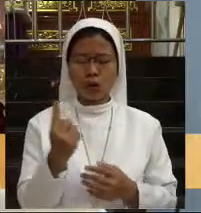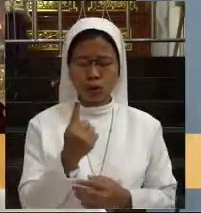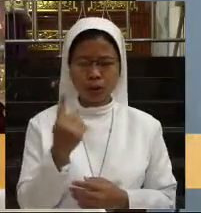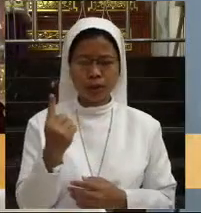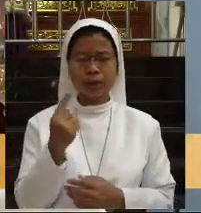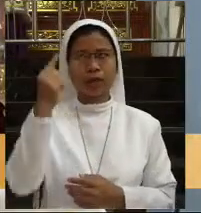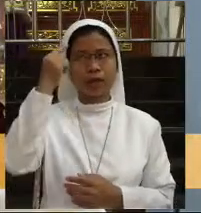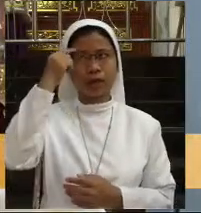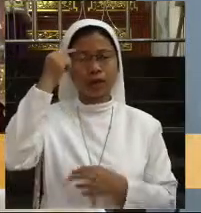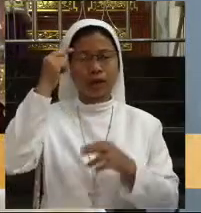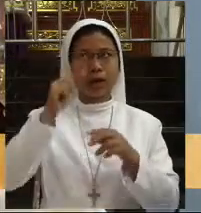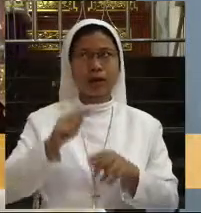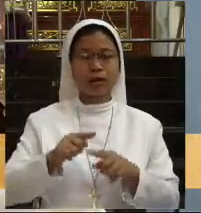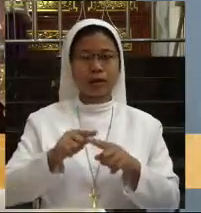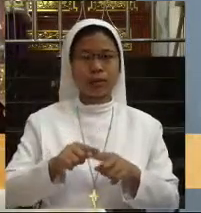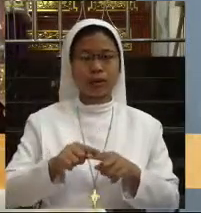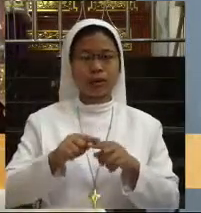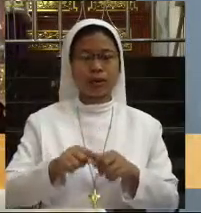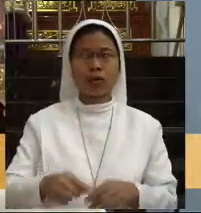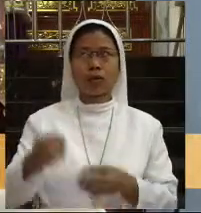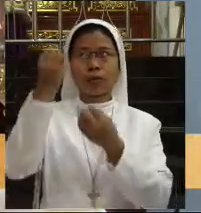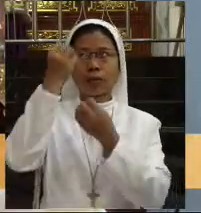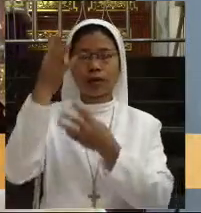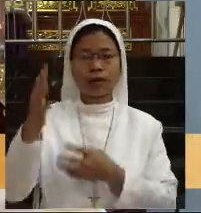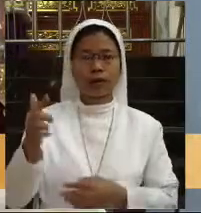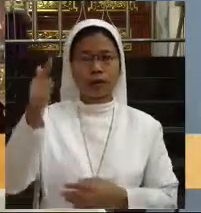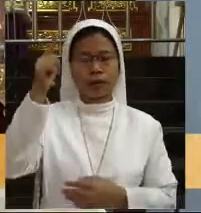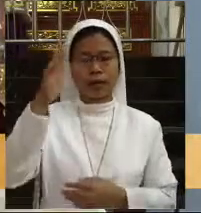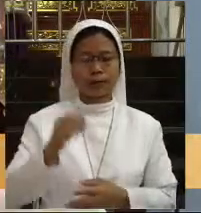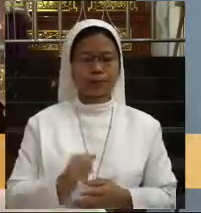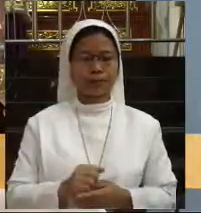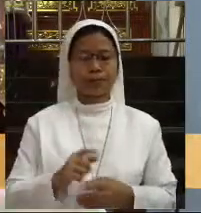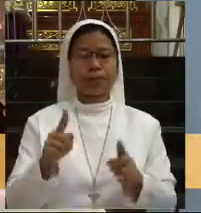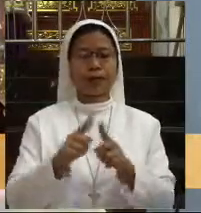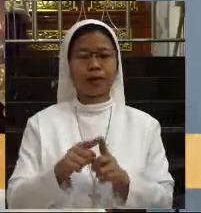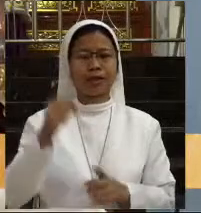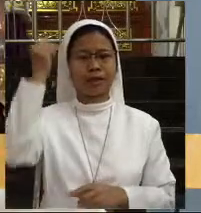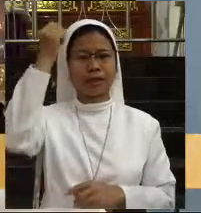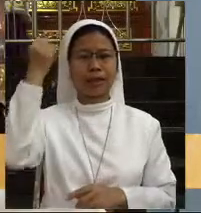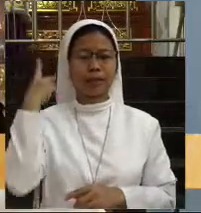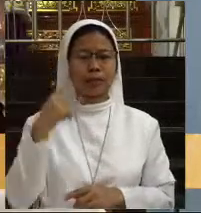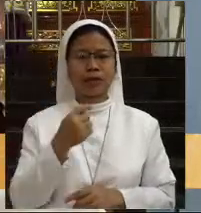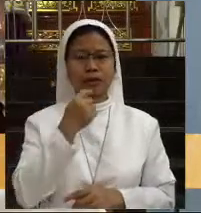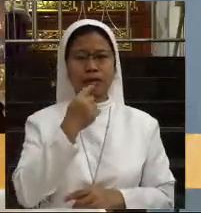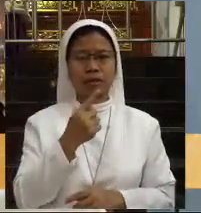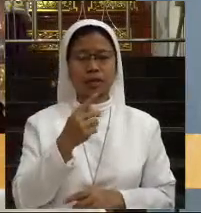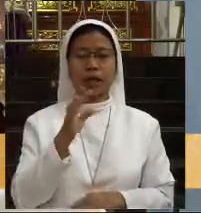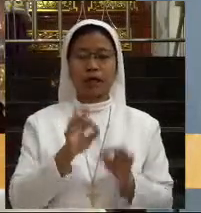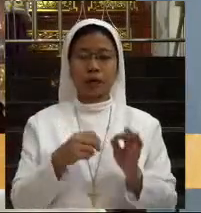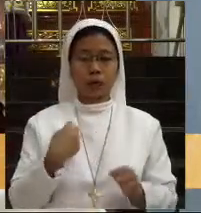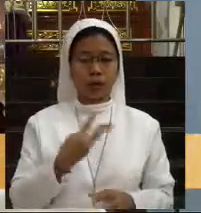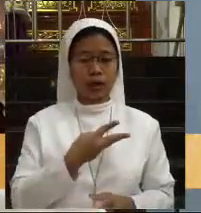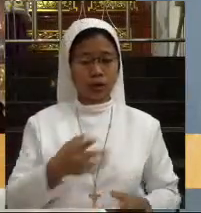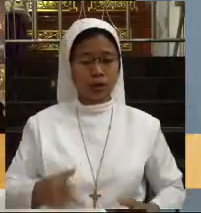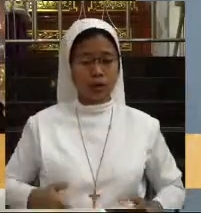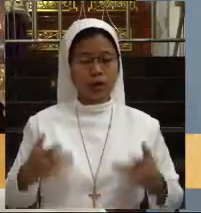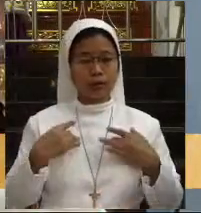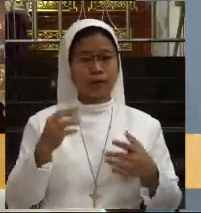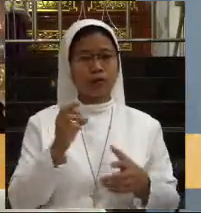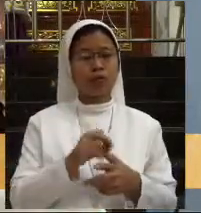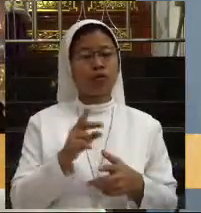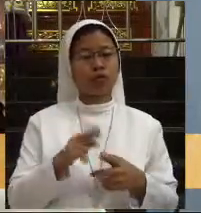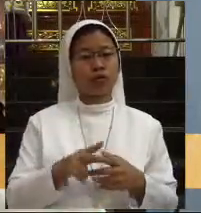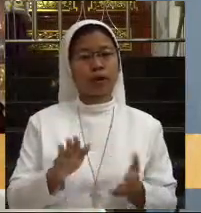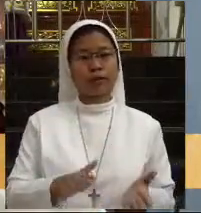Lord. And let us be reminded what St. Paul says, whether we live or we die, what